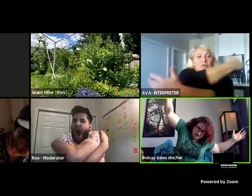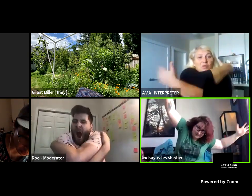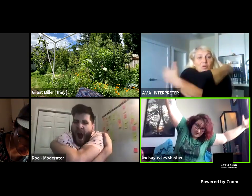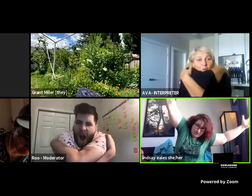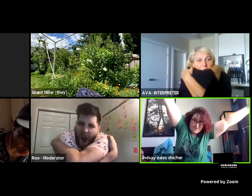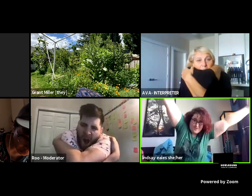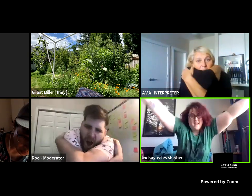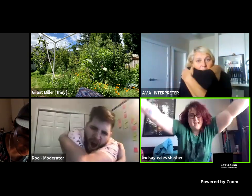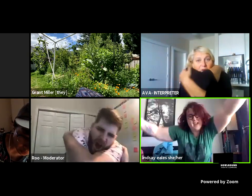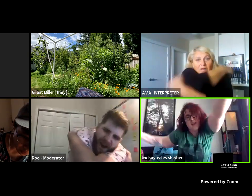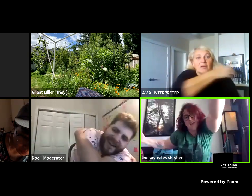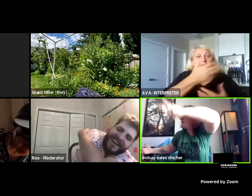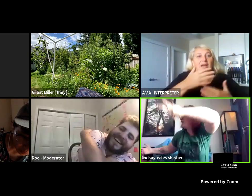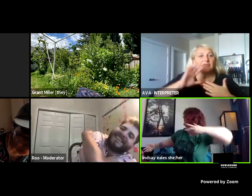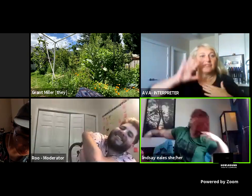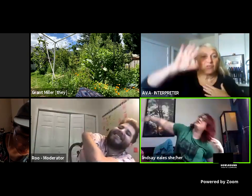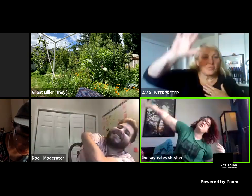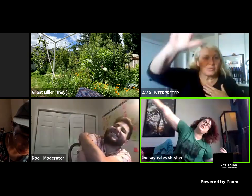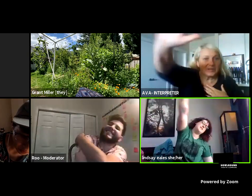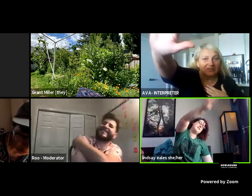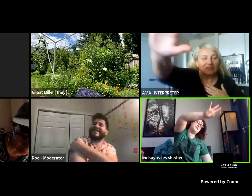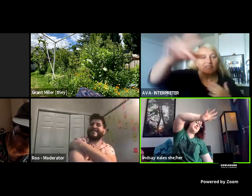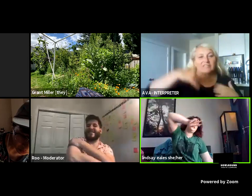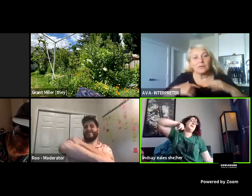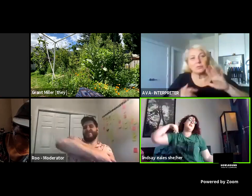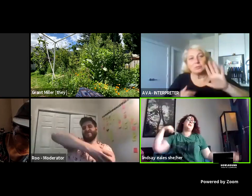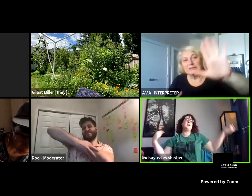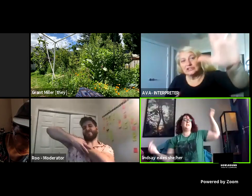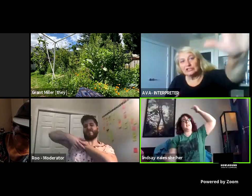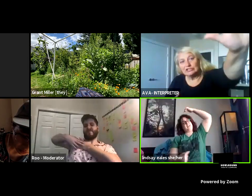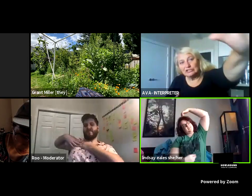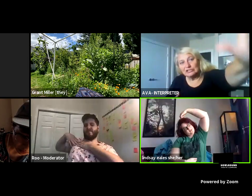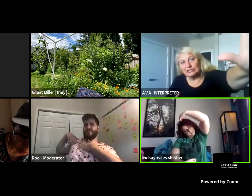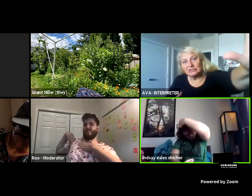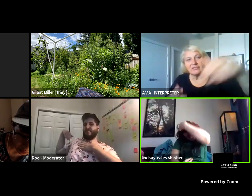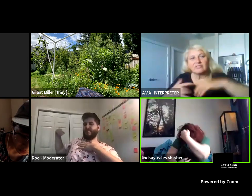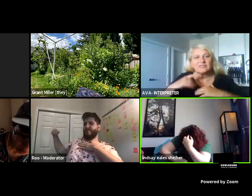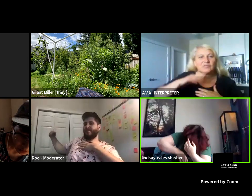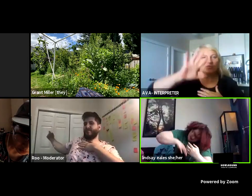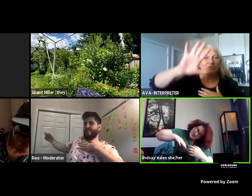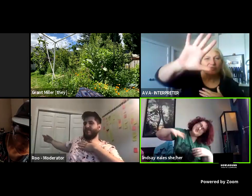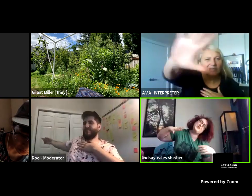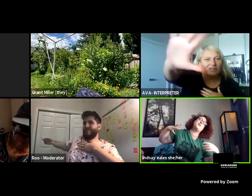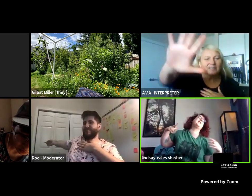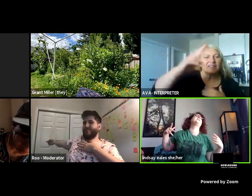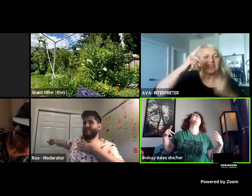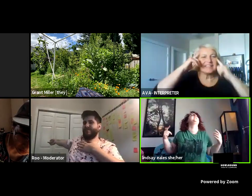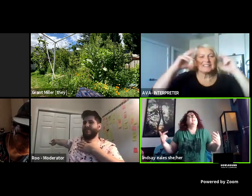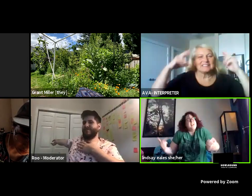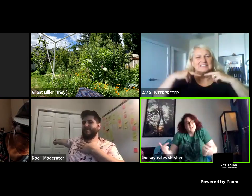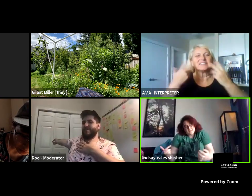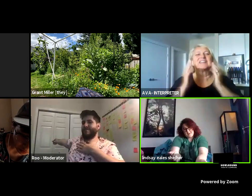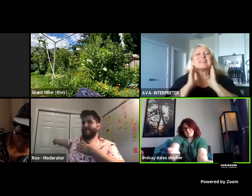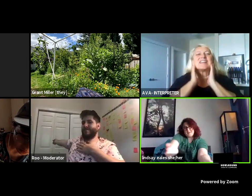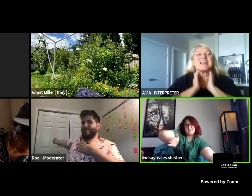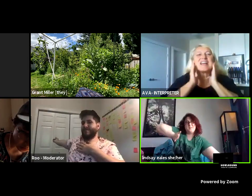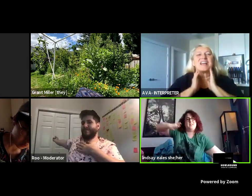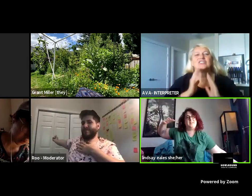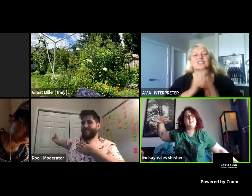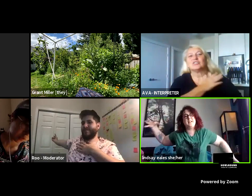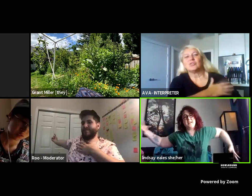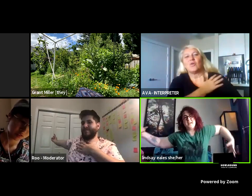Sometimes it's far away with the reaches. Thinking about neck, shoulders,